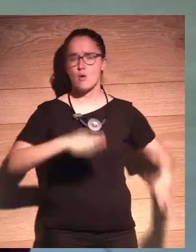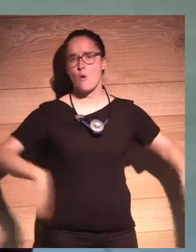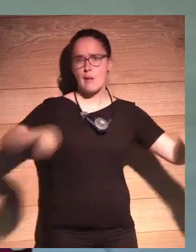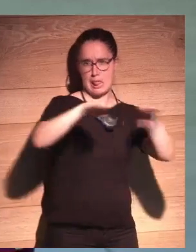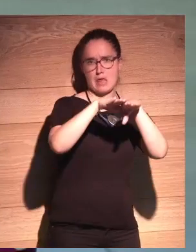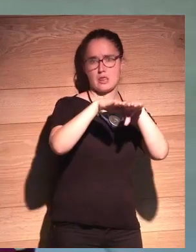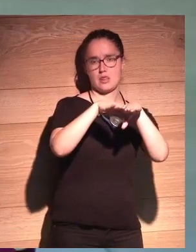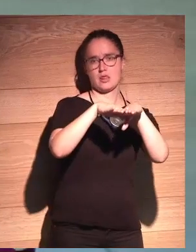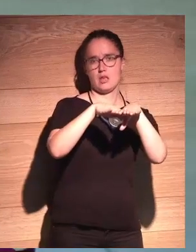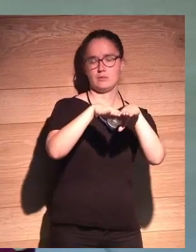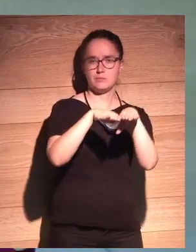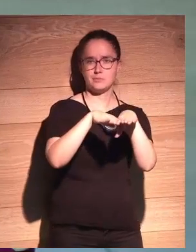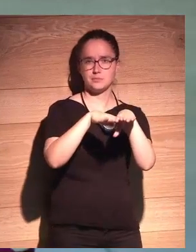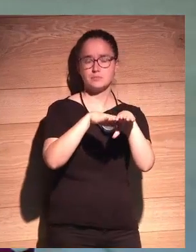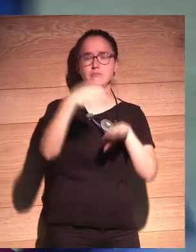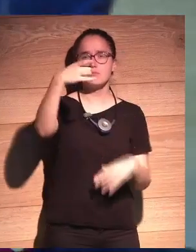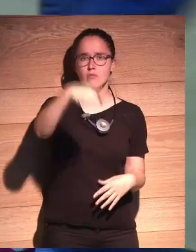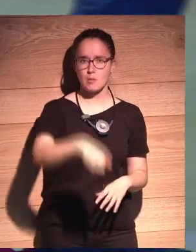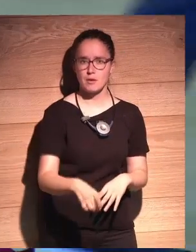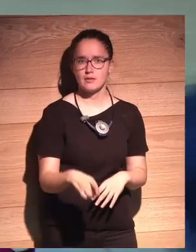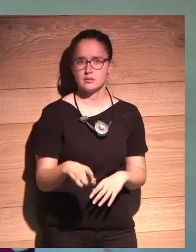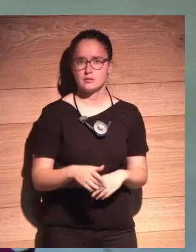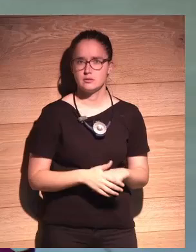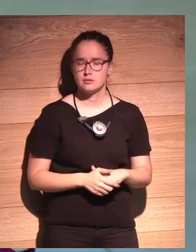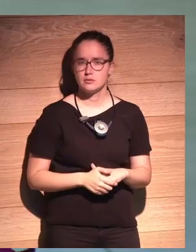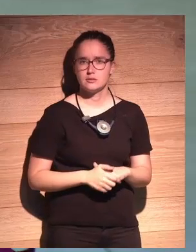including integration, equality, and